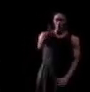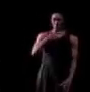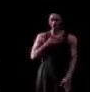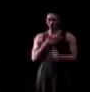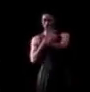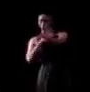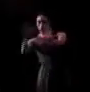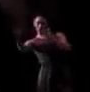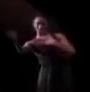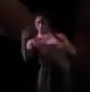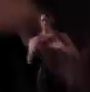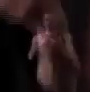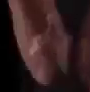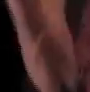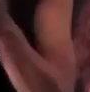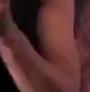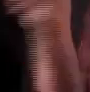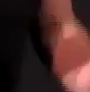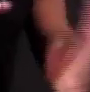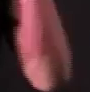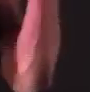white man to wed.